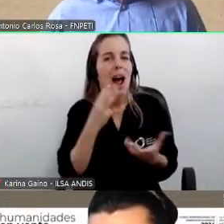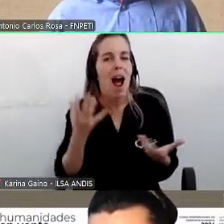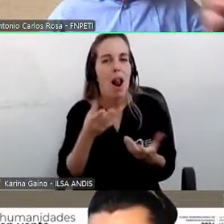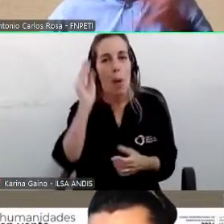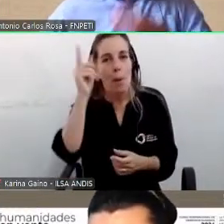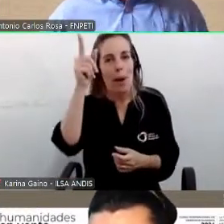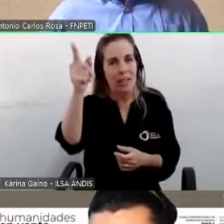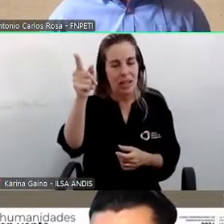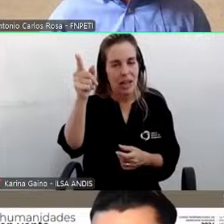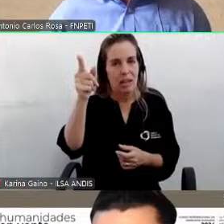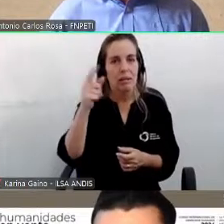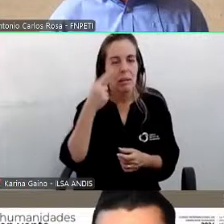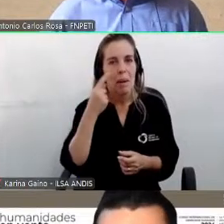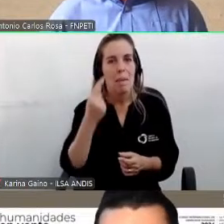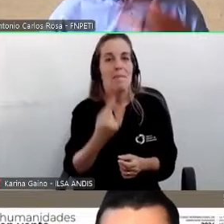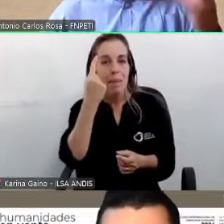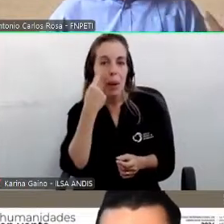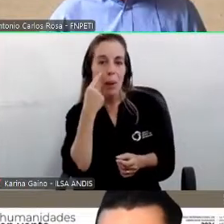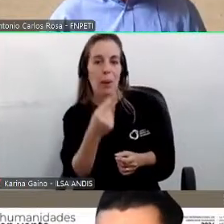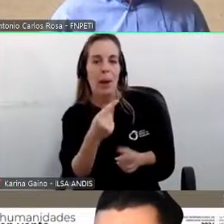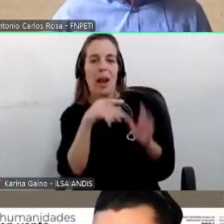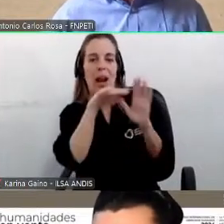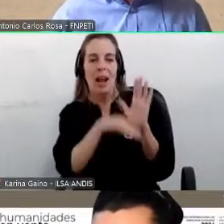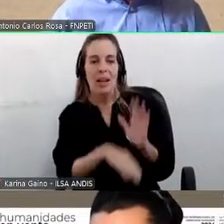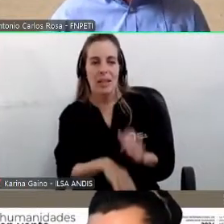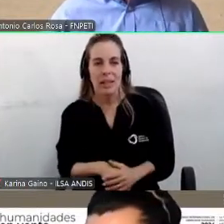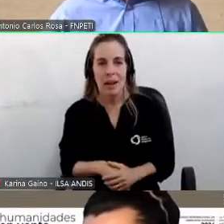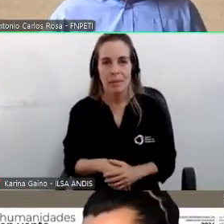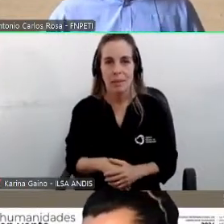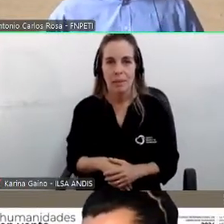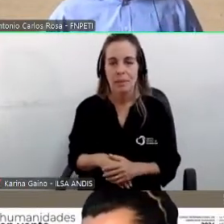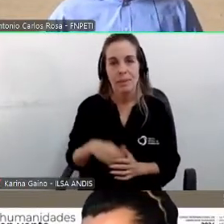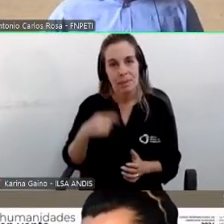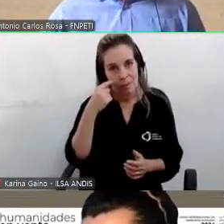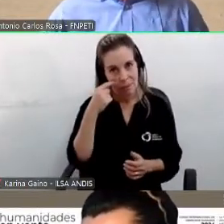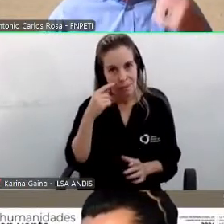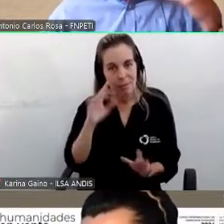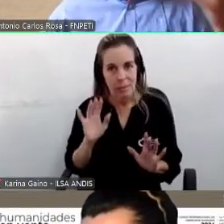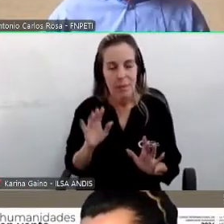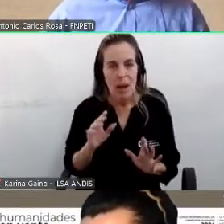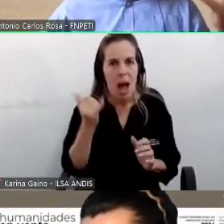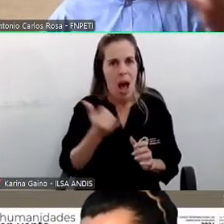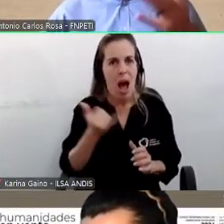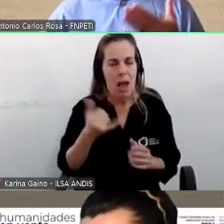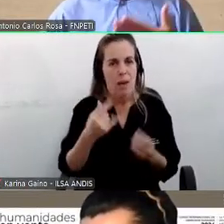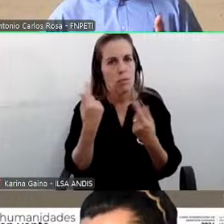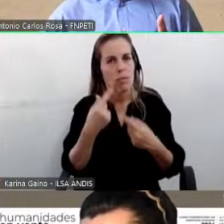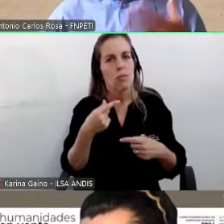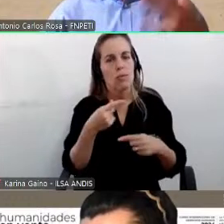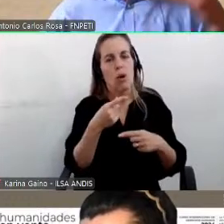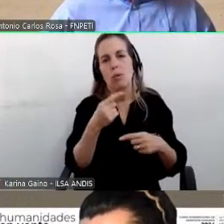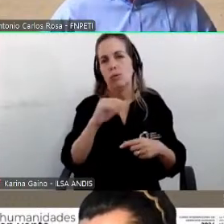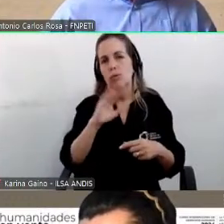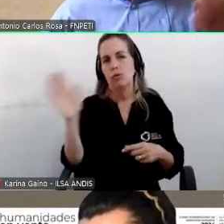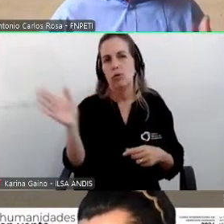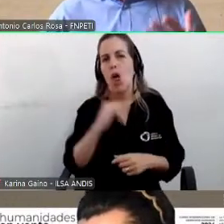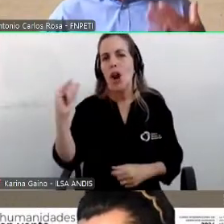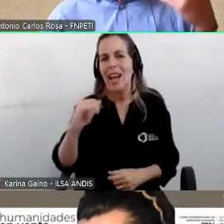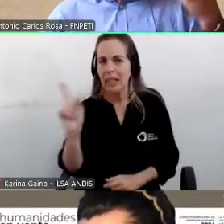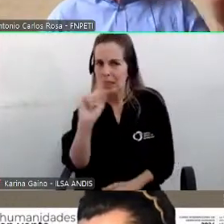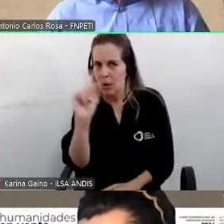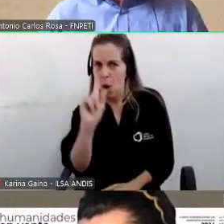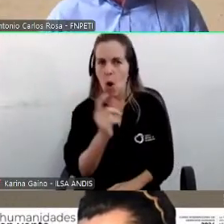the domestic or in the foreign market. But not everything is positive, and we still face many challenges.